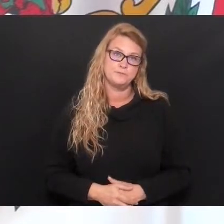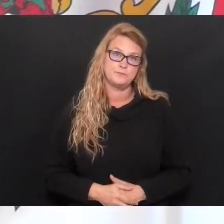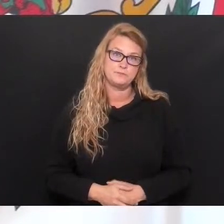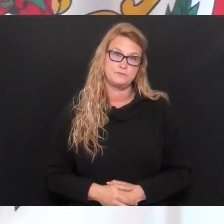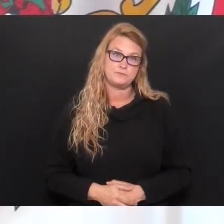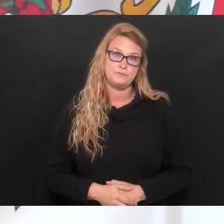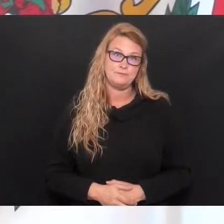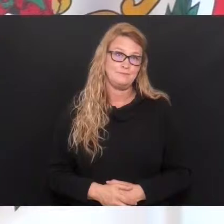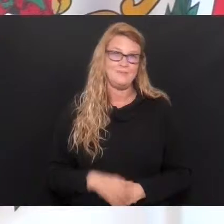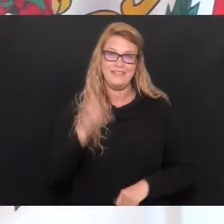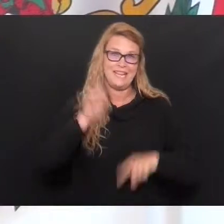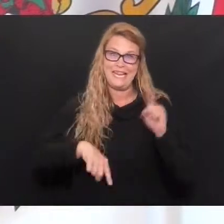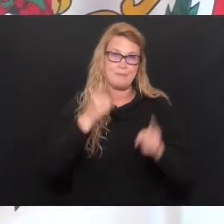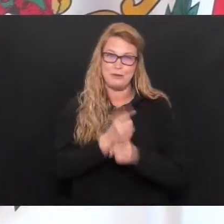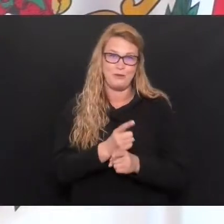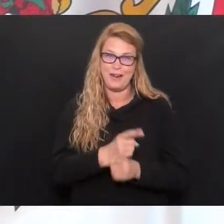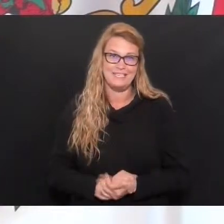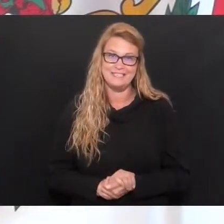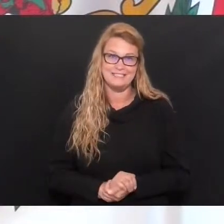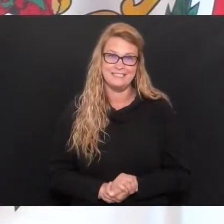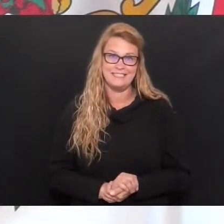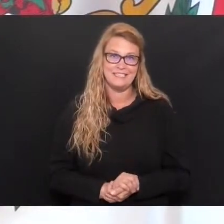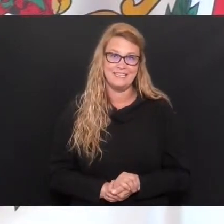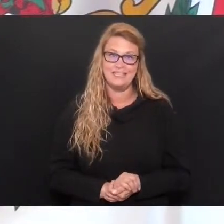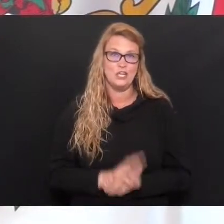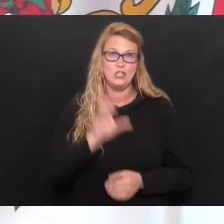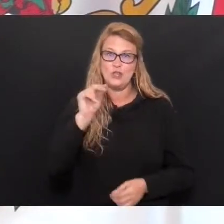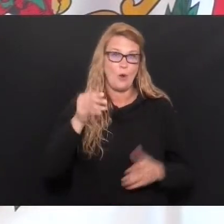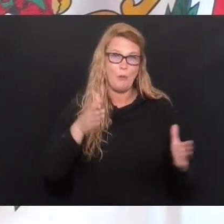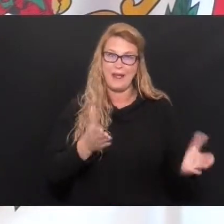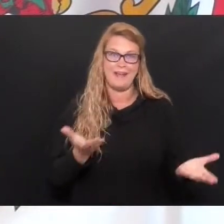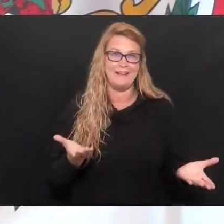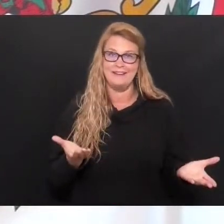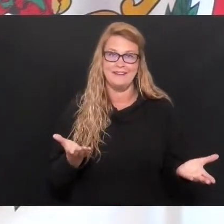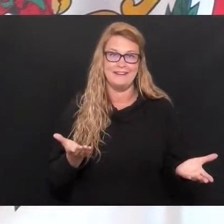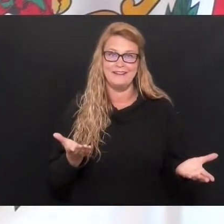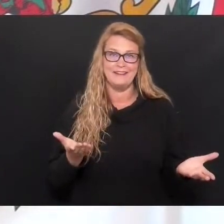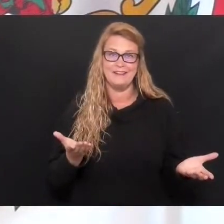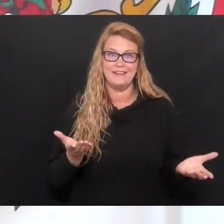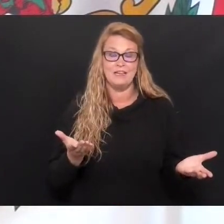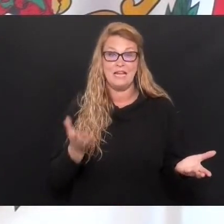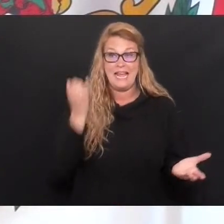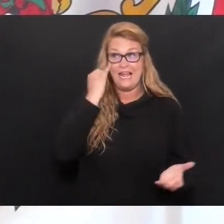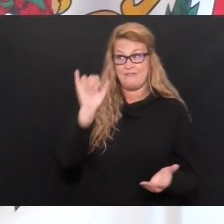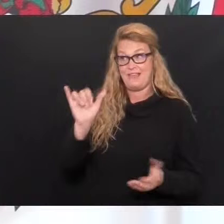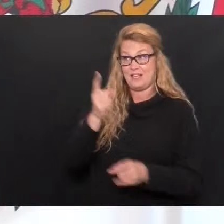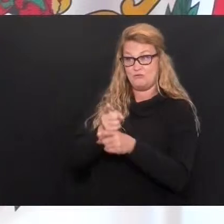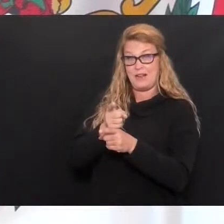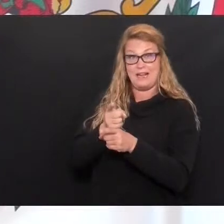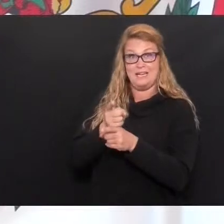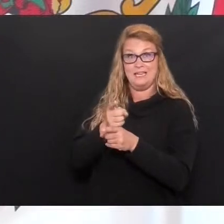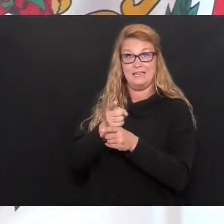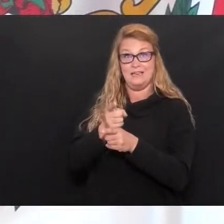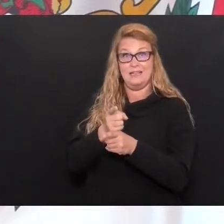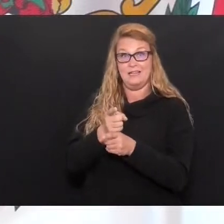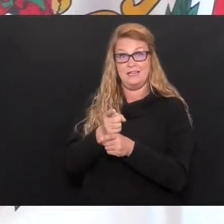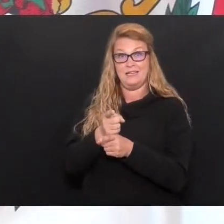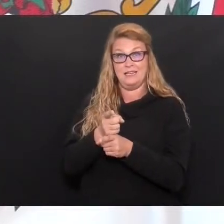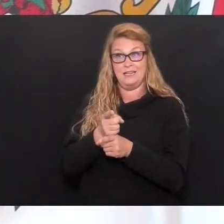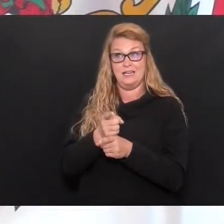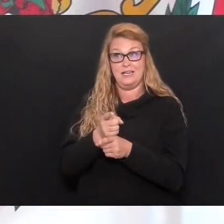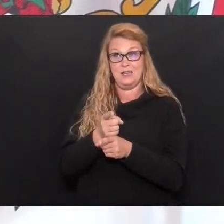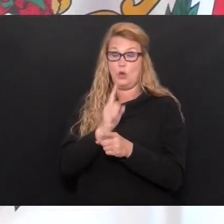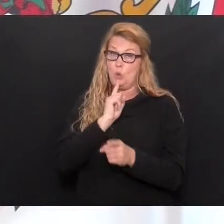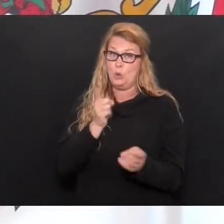Kenny, that can't be right. There's no way it can be right. Because if that's right, I mean, to